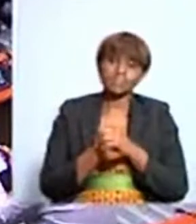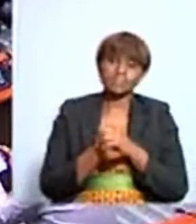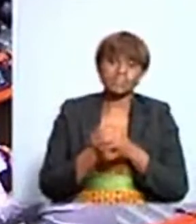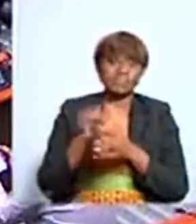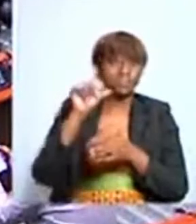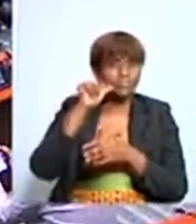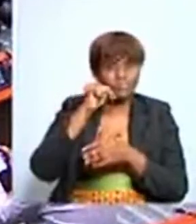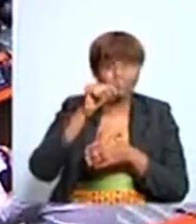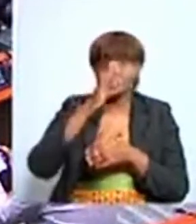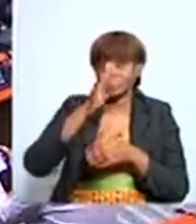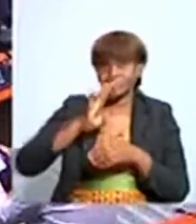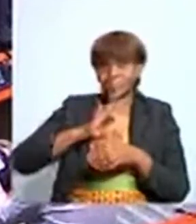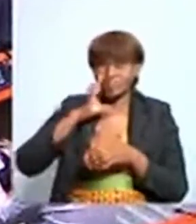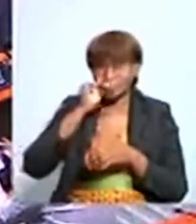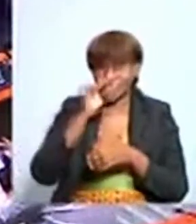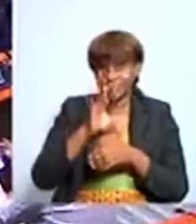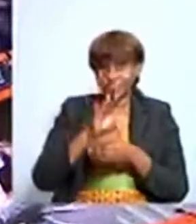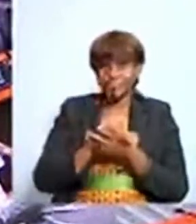Tomorrow, Madam Speaker.